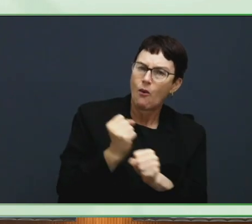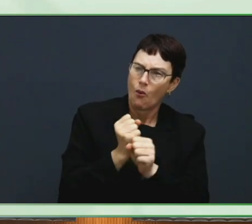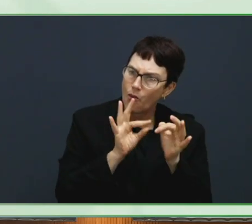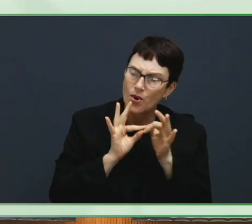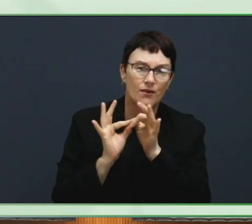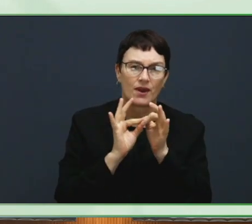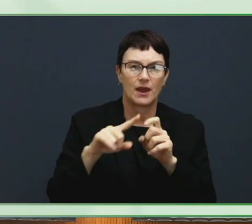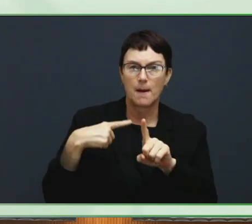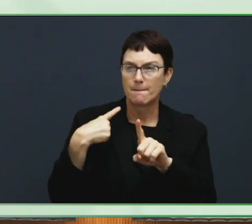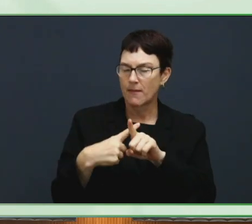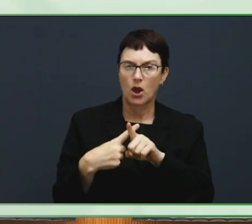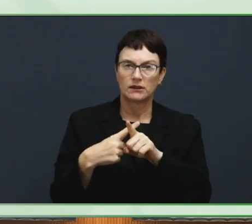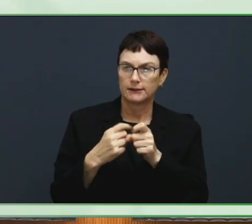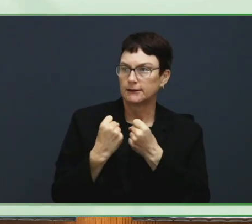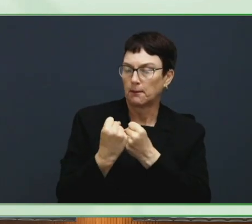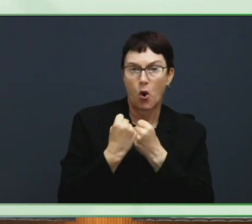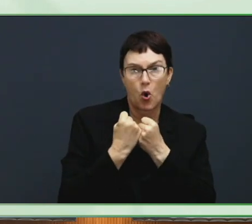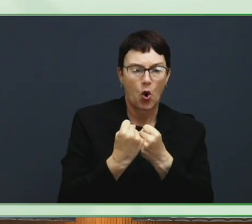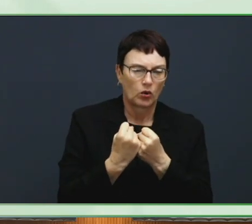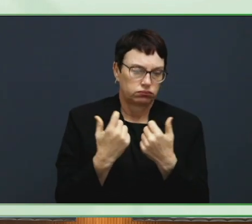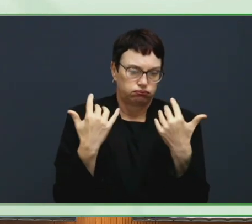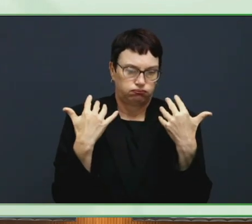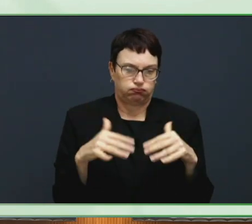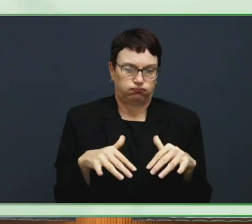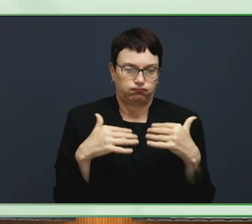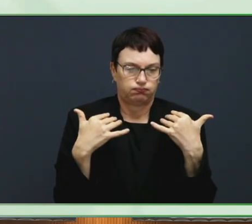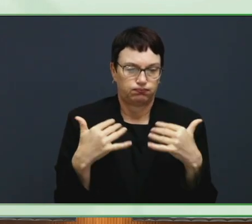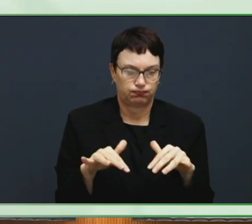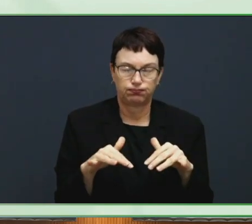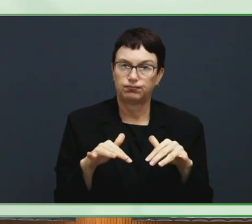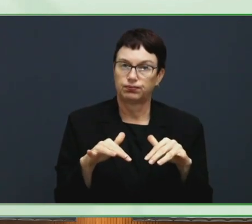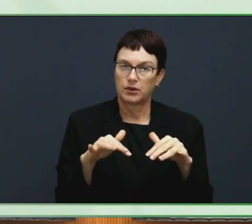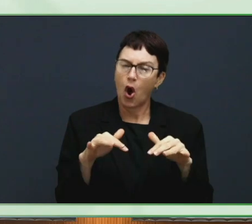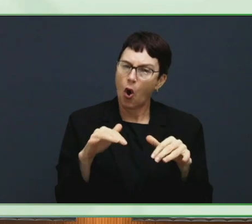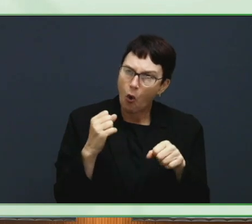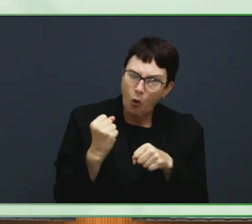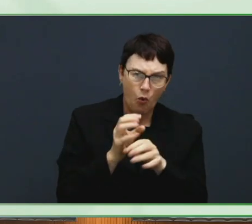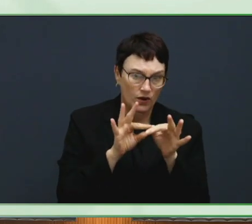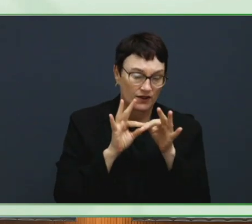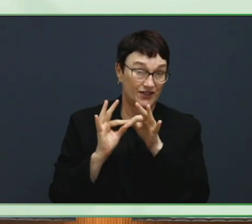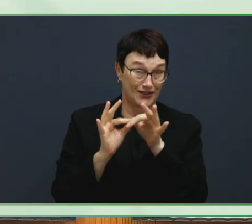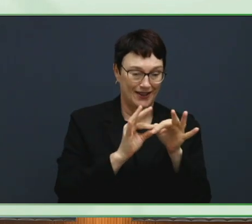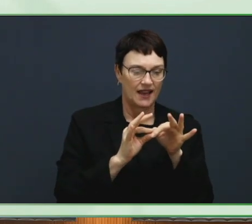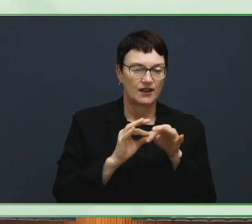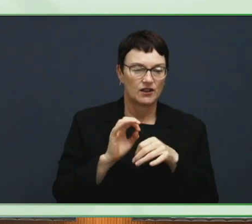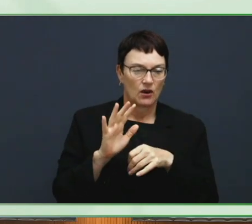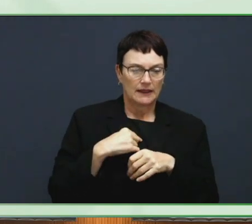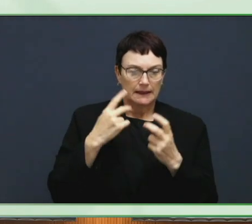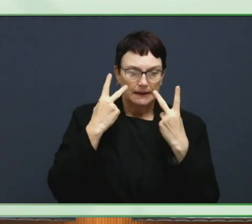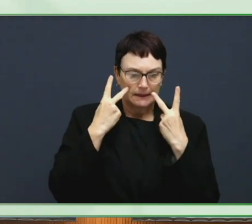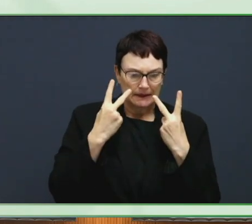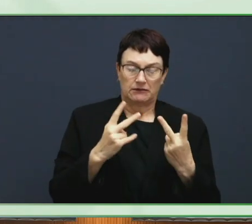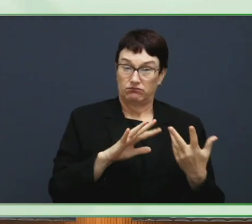crisis, how disadvantaged groups, particularly the ones with the disabilities, were